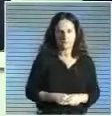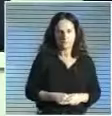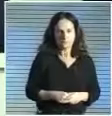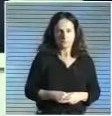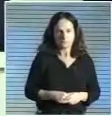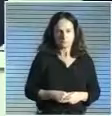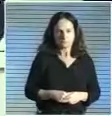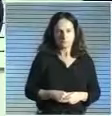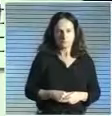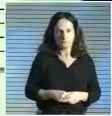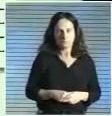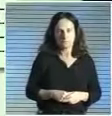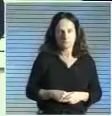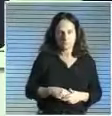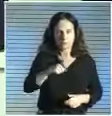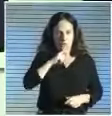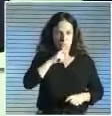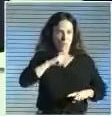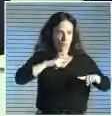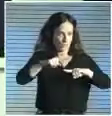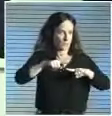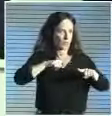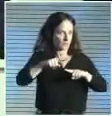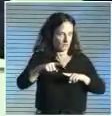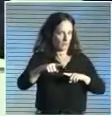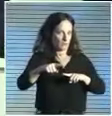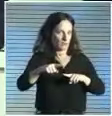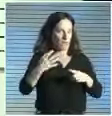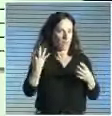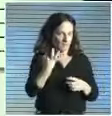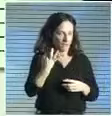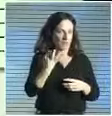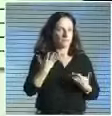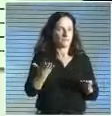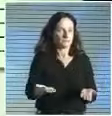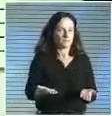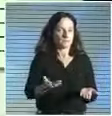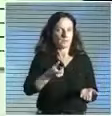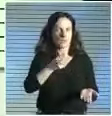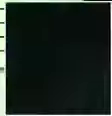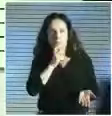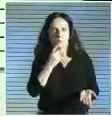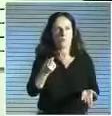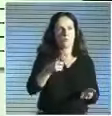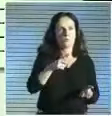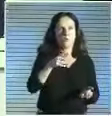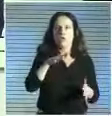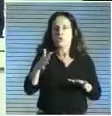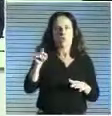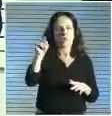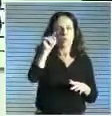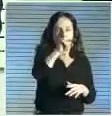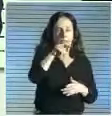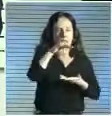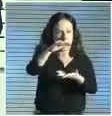and how their resources are, they can take step in the path to the positive